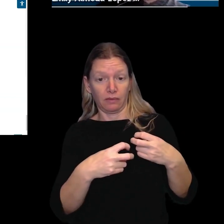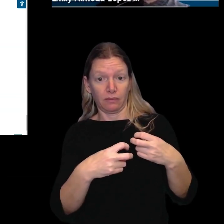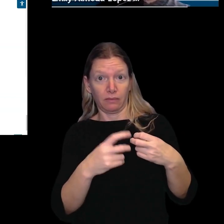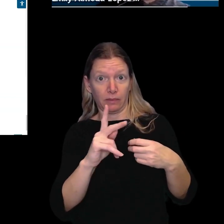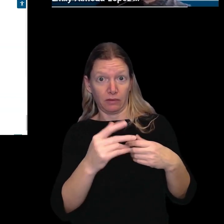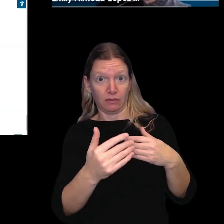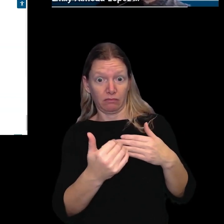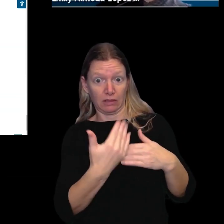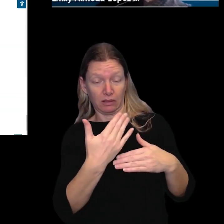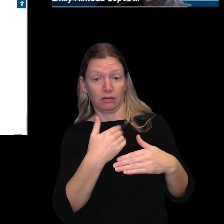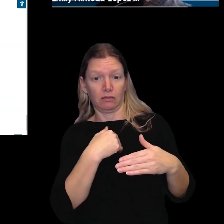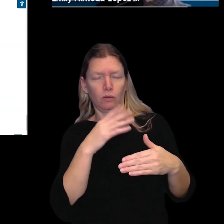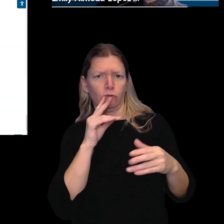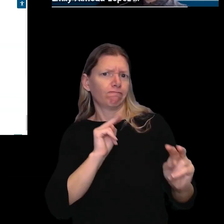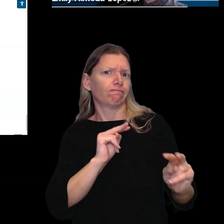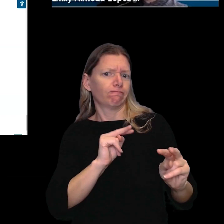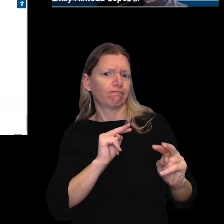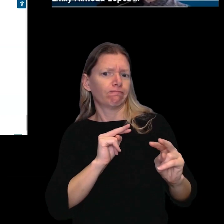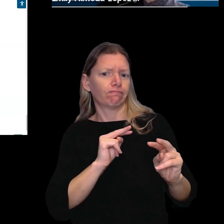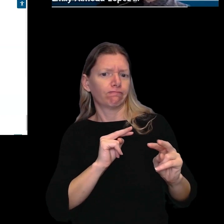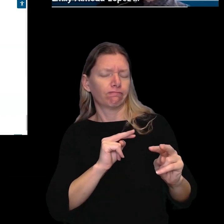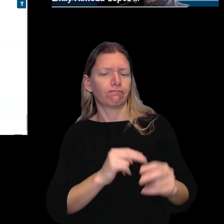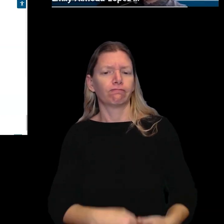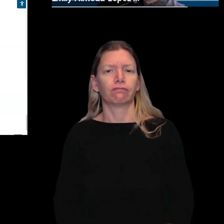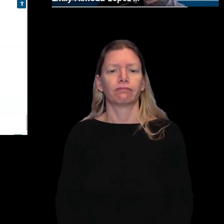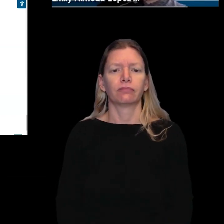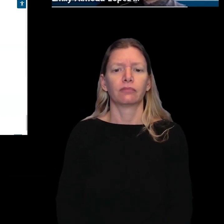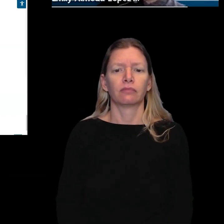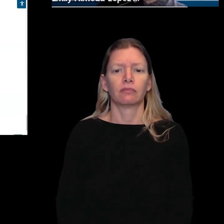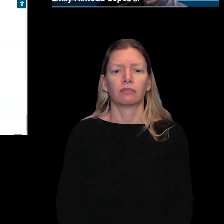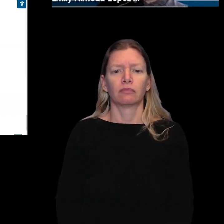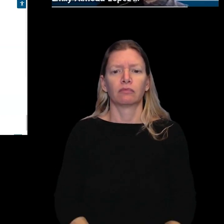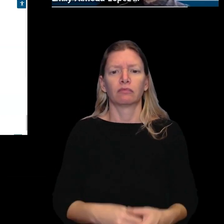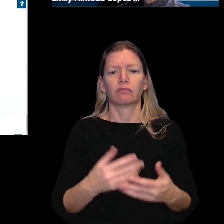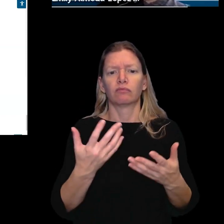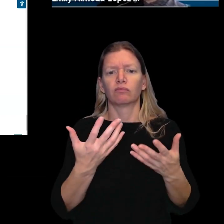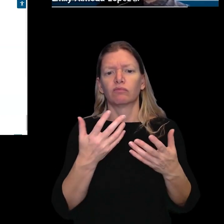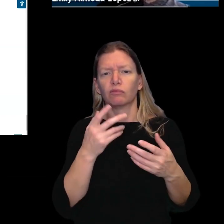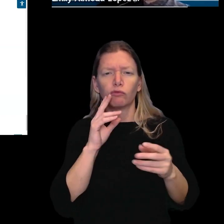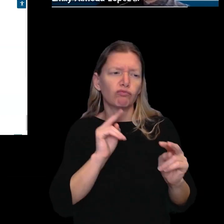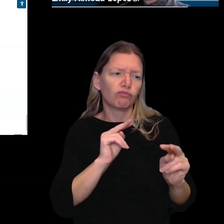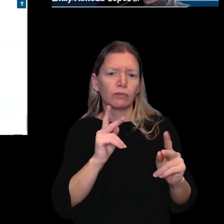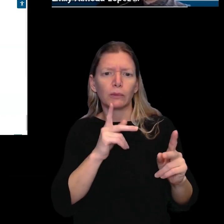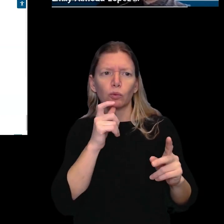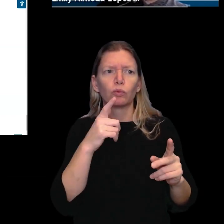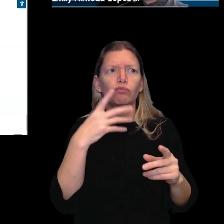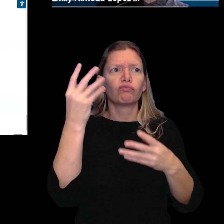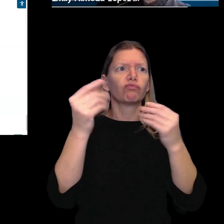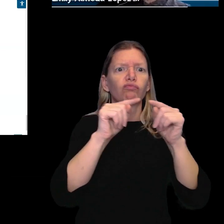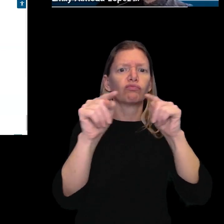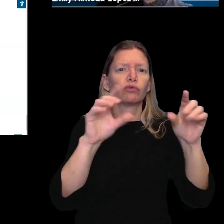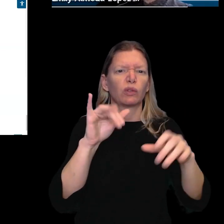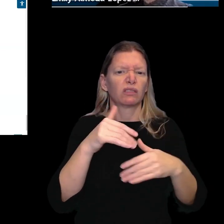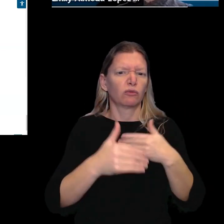as people submit the survey. Um, and I will be keeping my eye out for that for people who want to go out and do